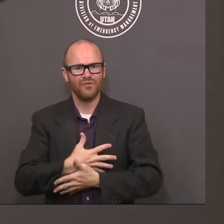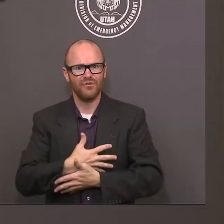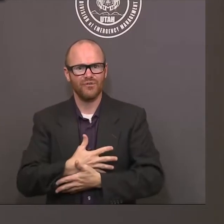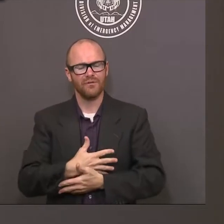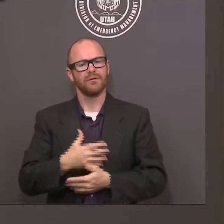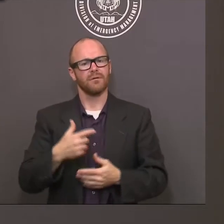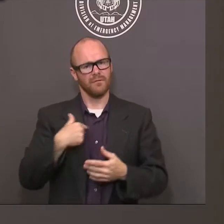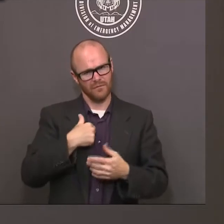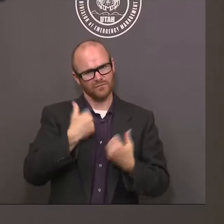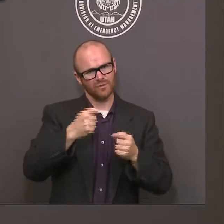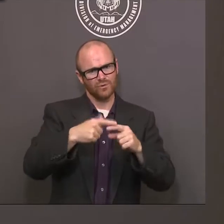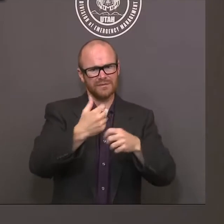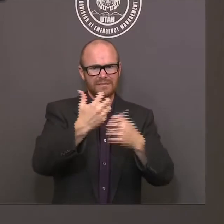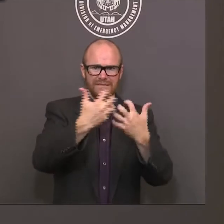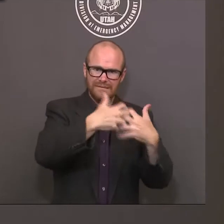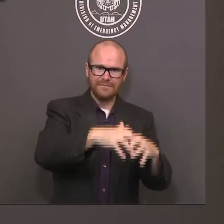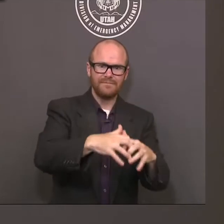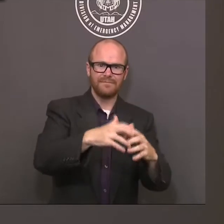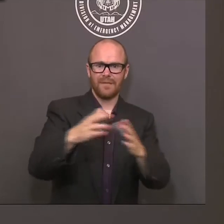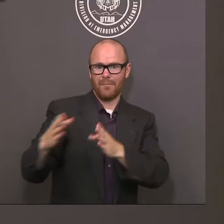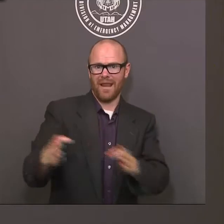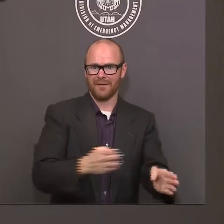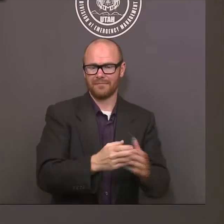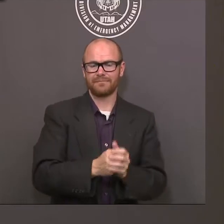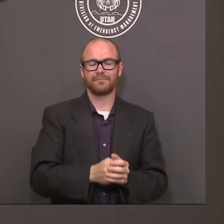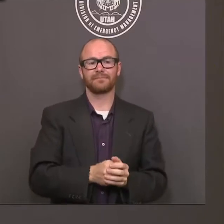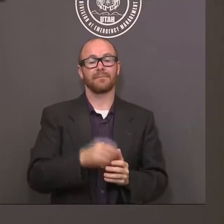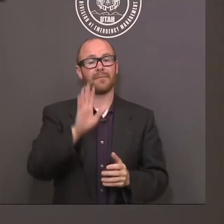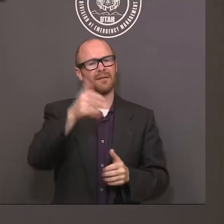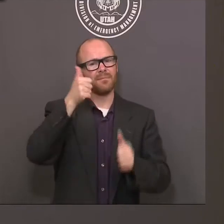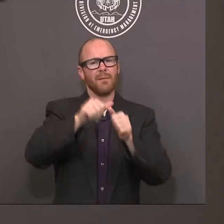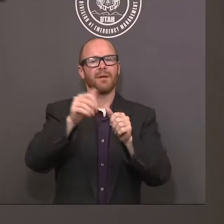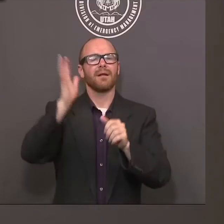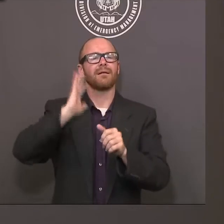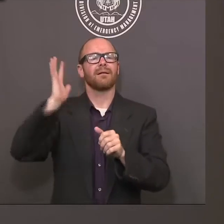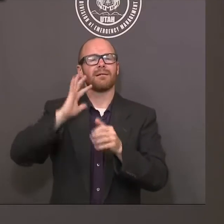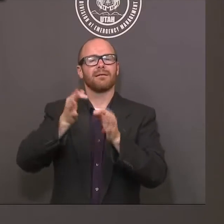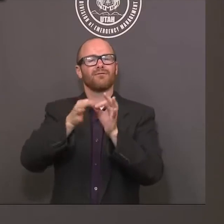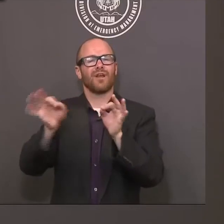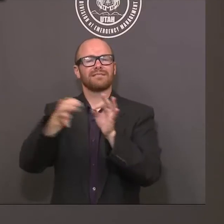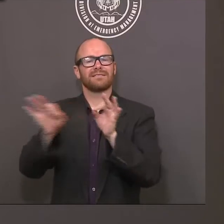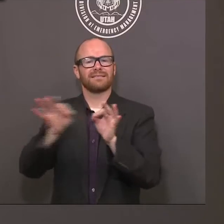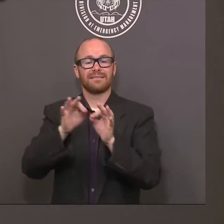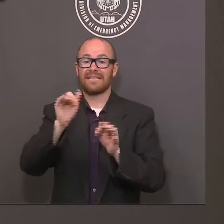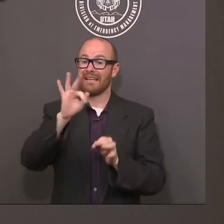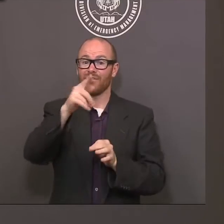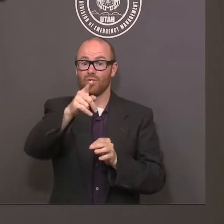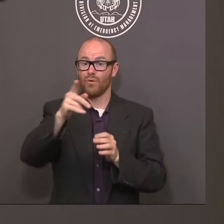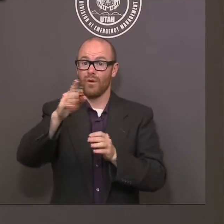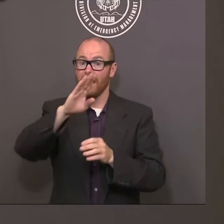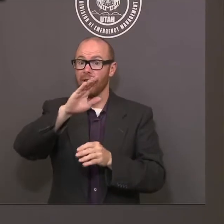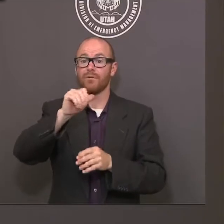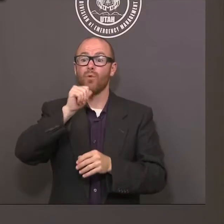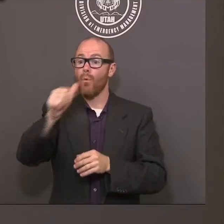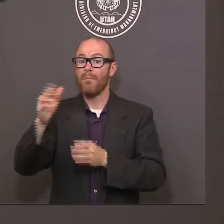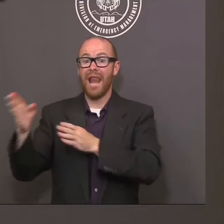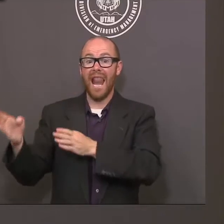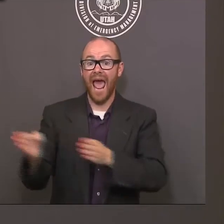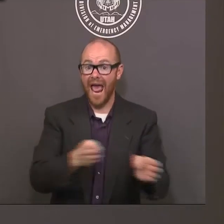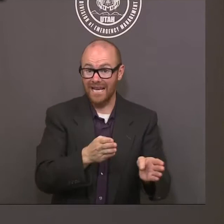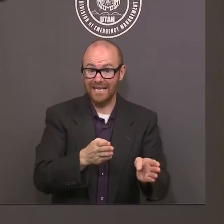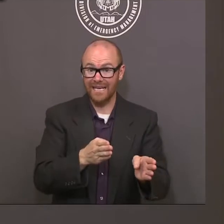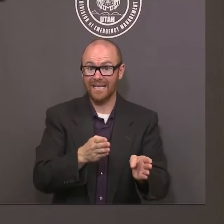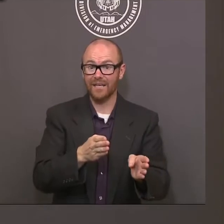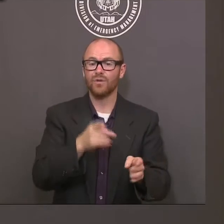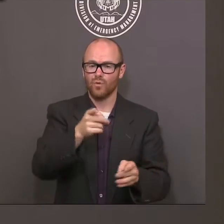have a plan. The old adage, those who fail to plan to fail, applies very much to what we've gone through. I